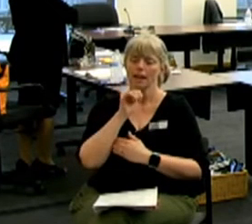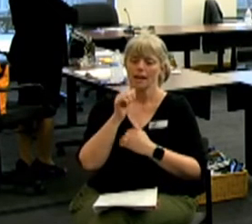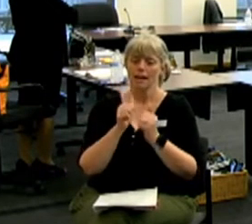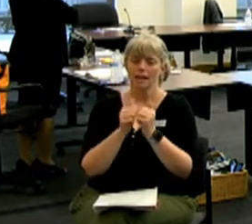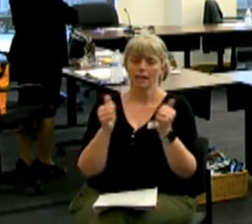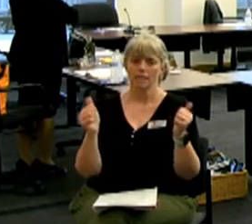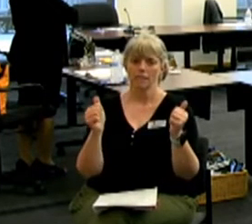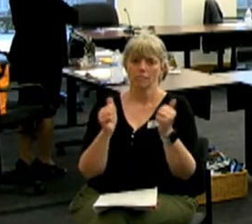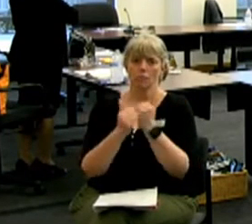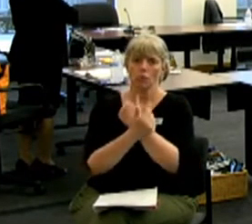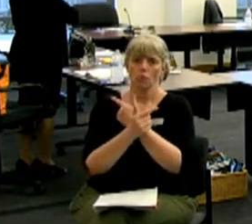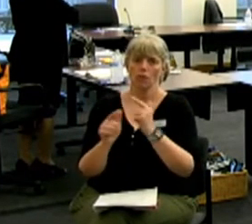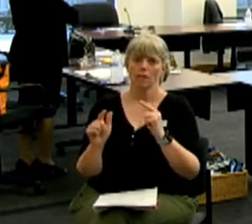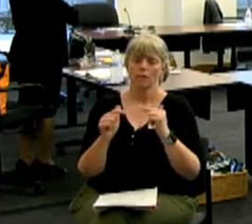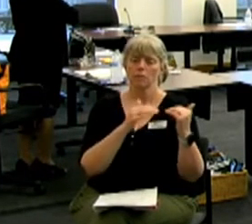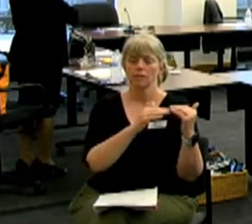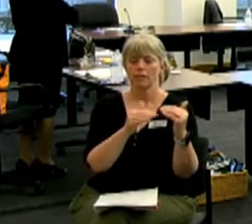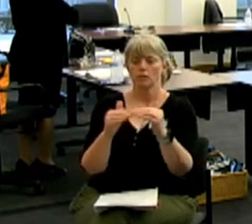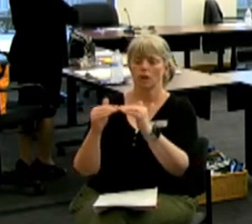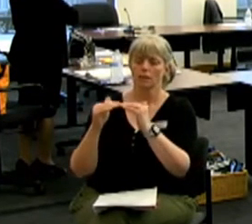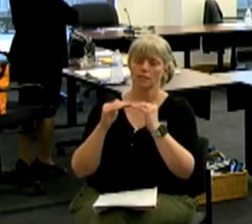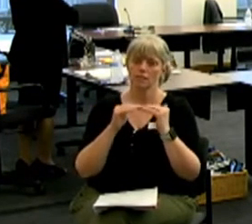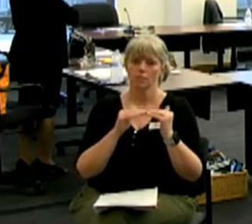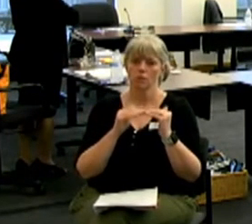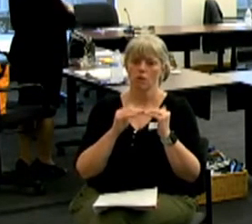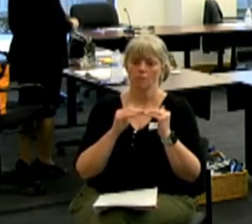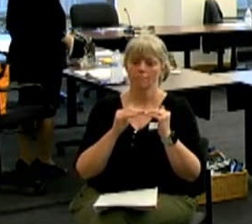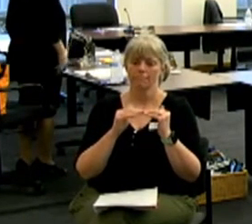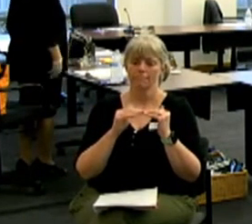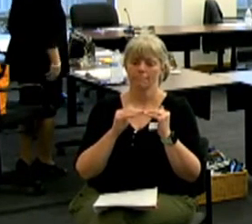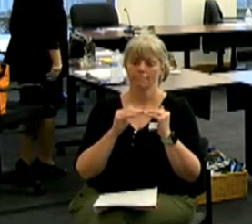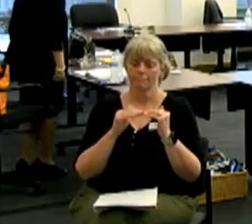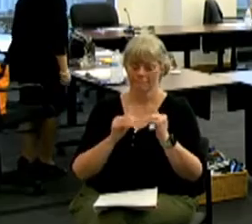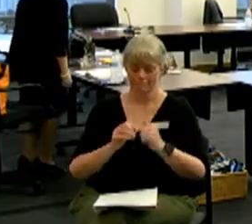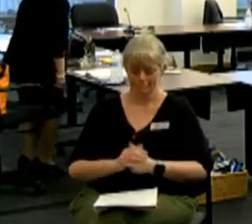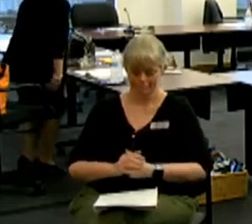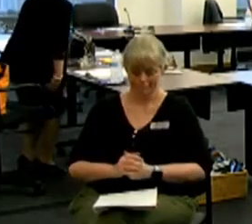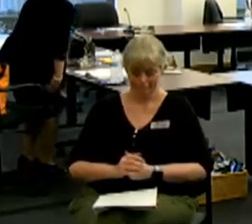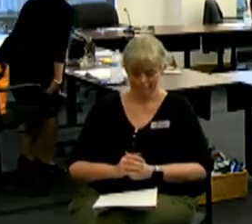under God, indivisible, liberty and justice for all.